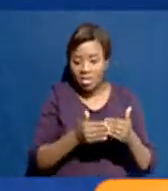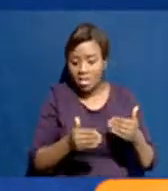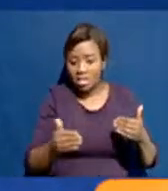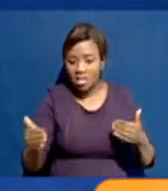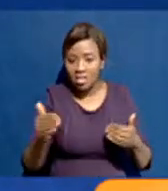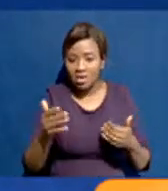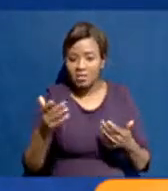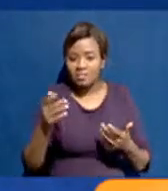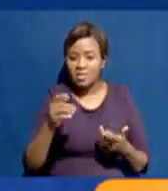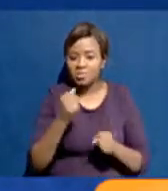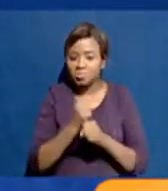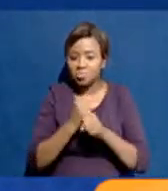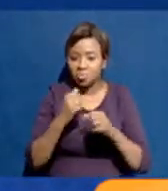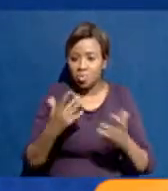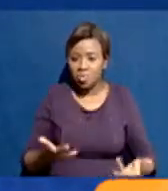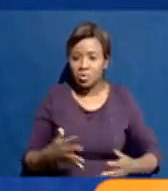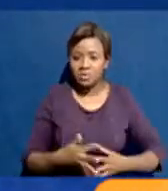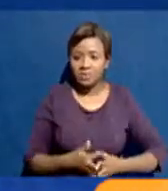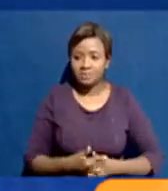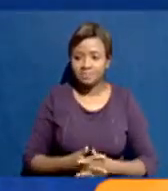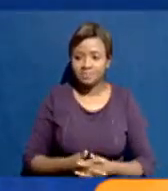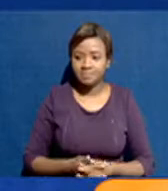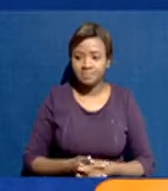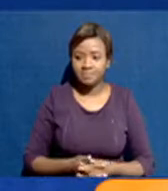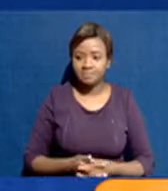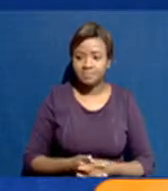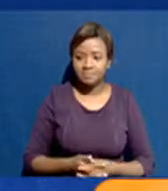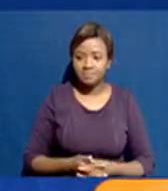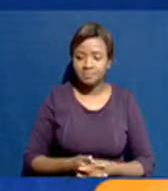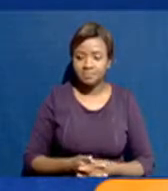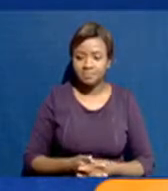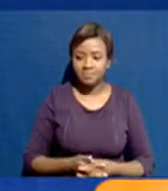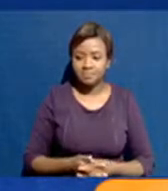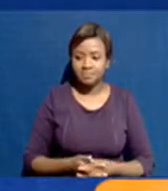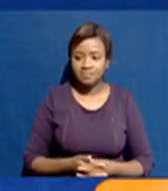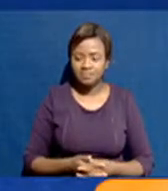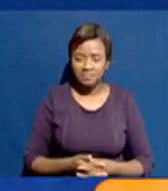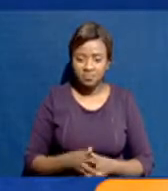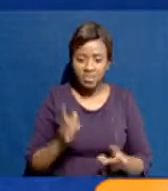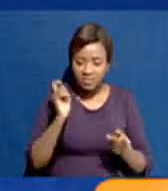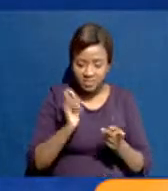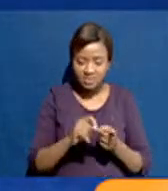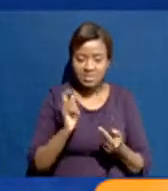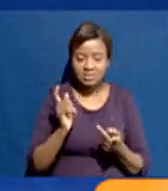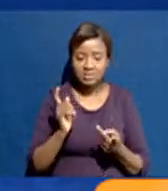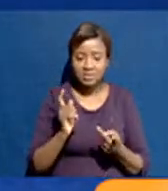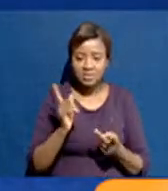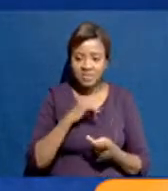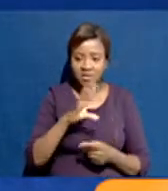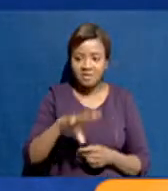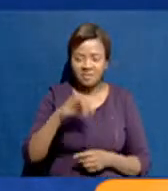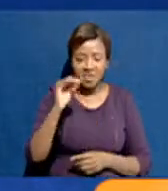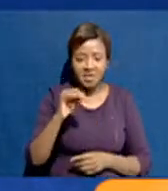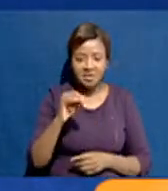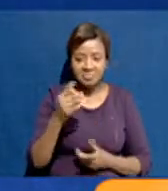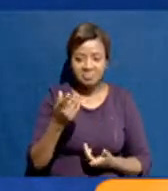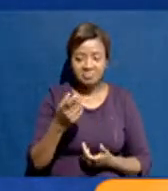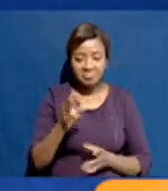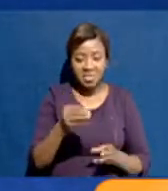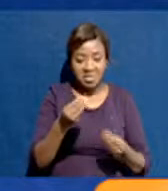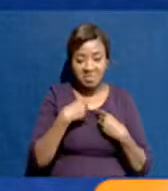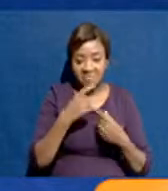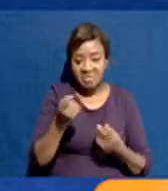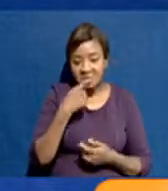future looks like from that. Mm. When they tested, they used the two test kits, and yeah, I was put on